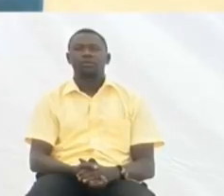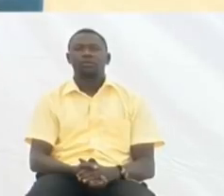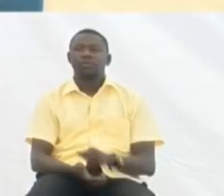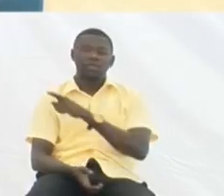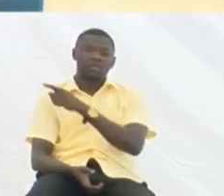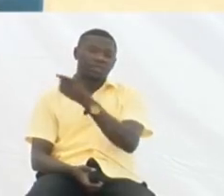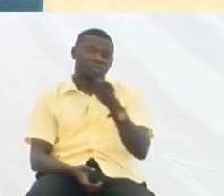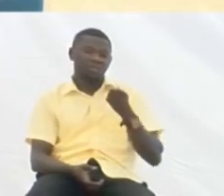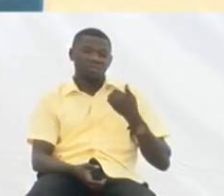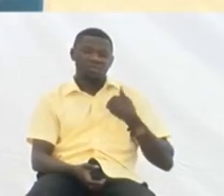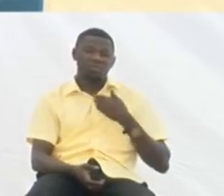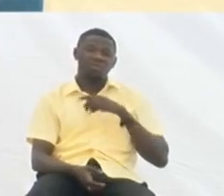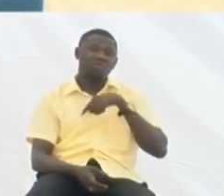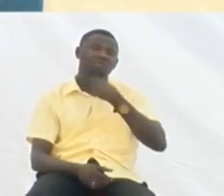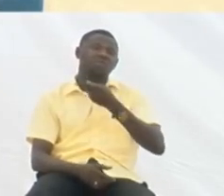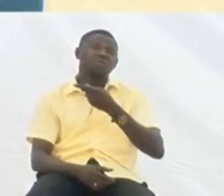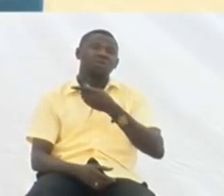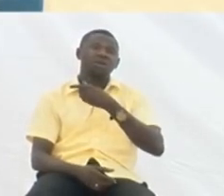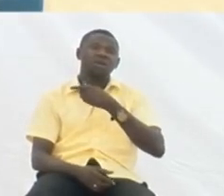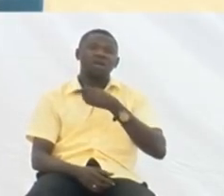happened.